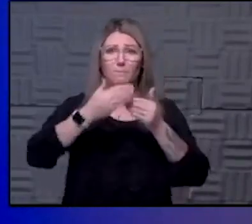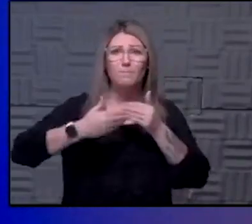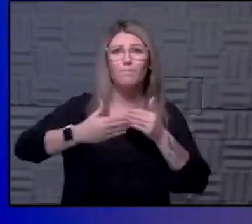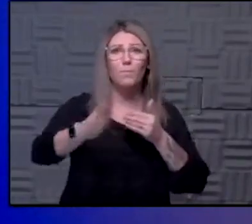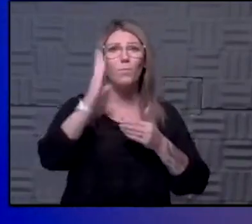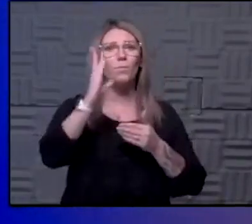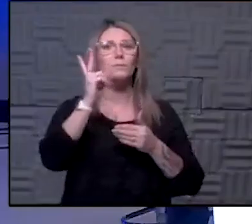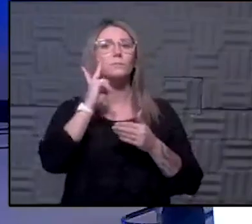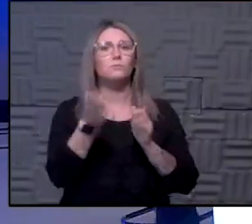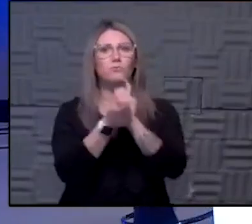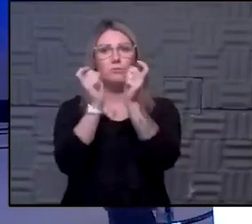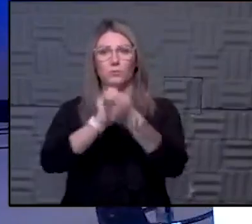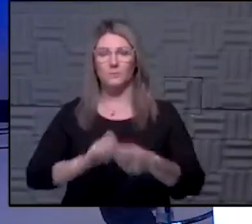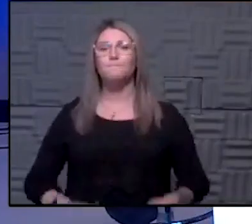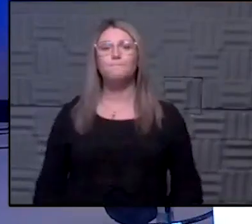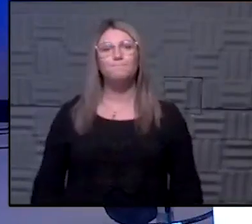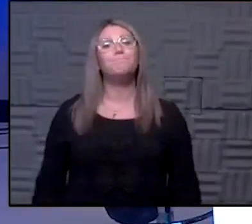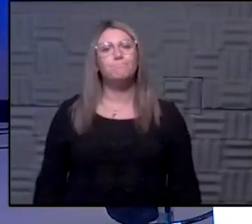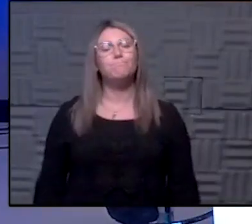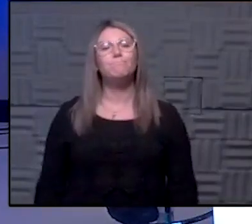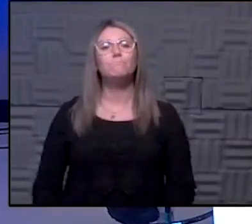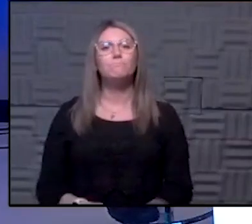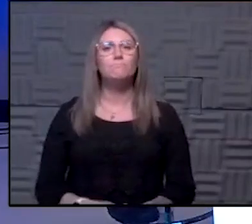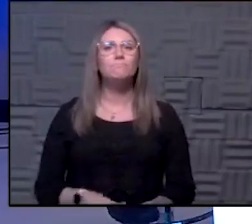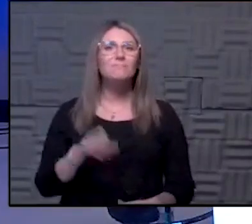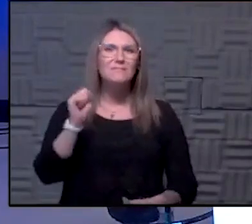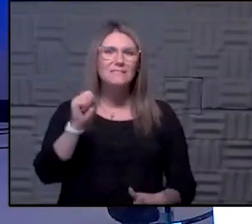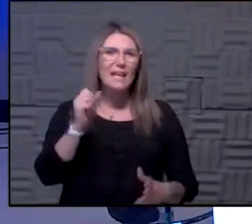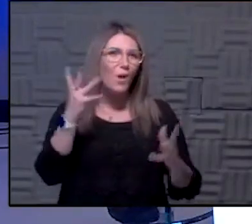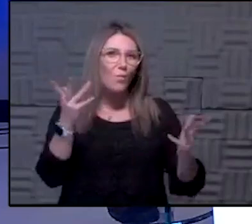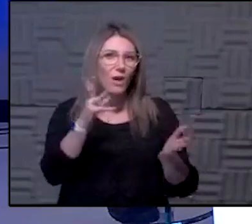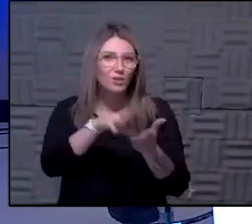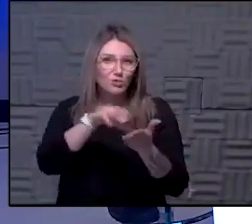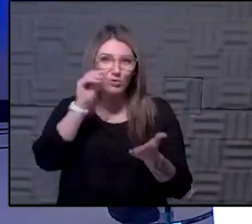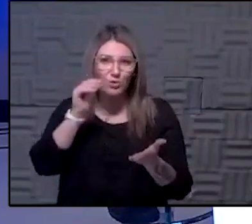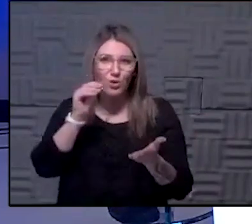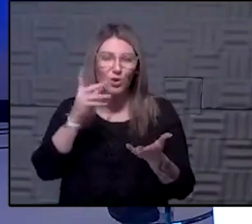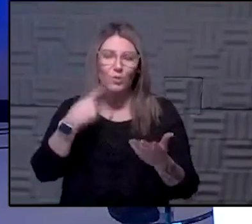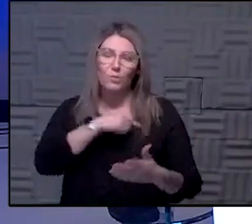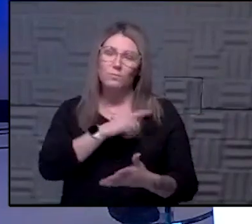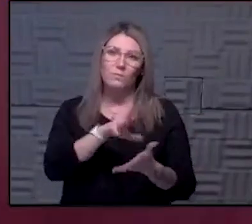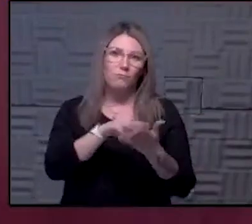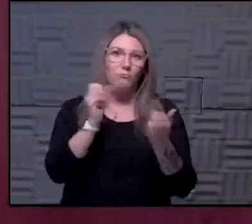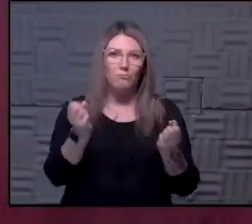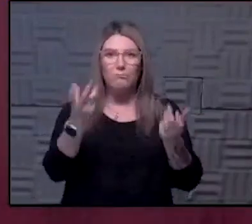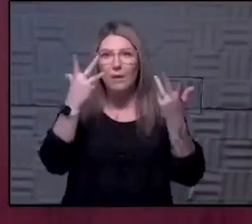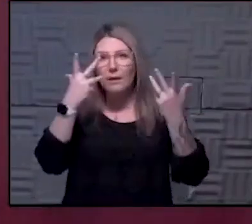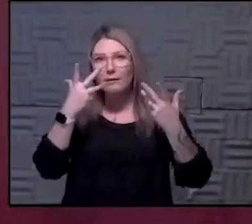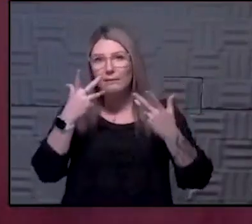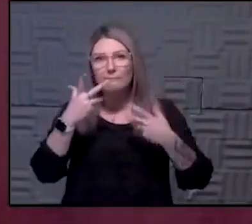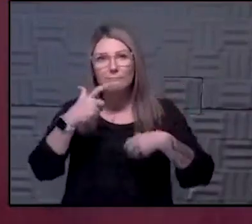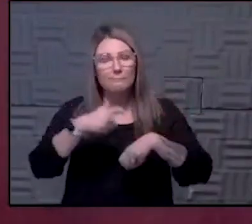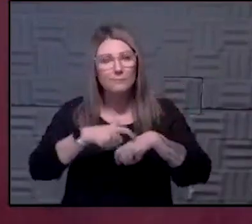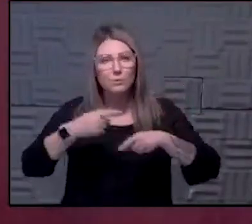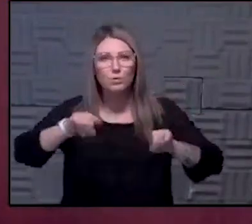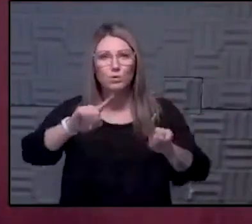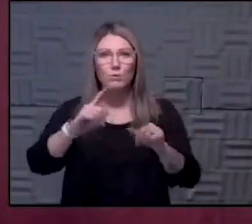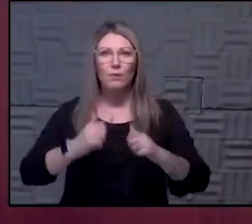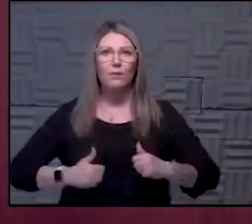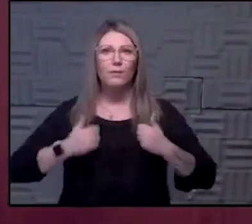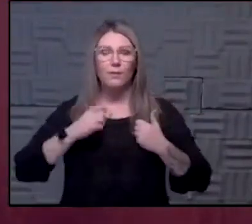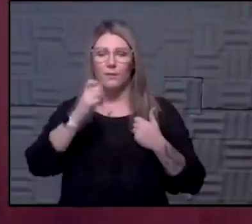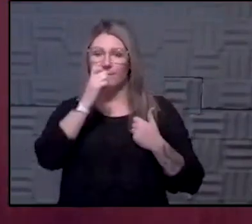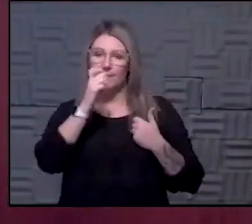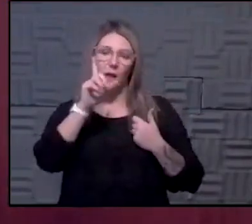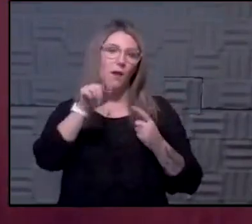see changes. Yeah, I think the lesson learned is a lesson we've learned so many times in life. It's not about how